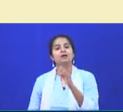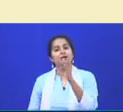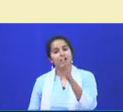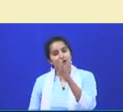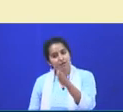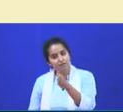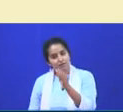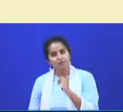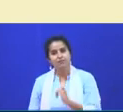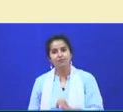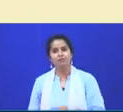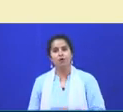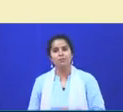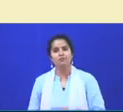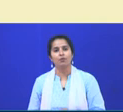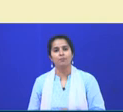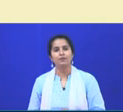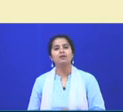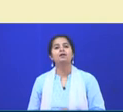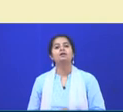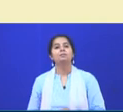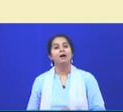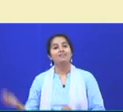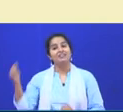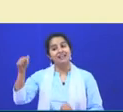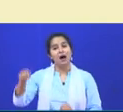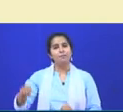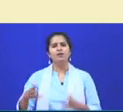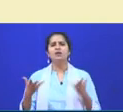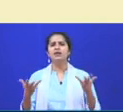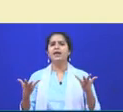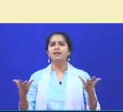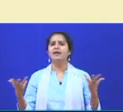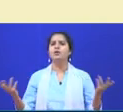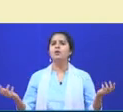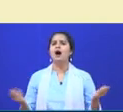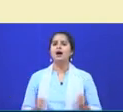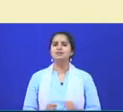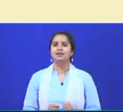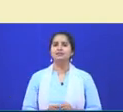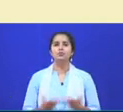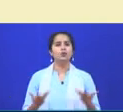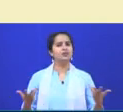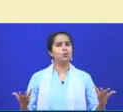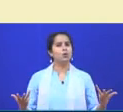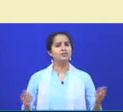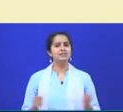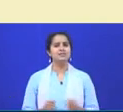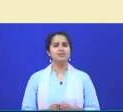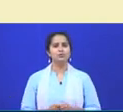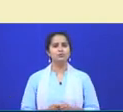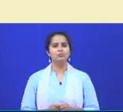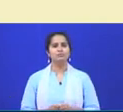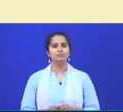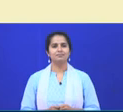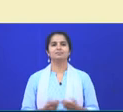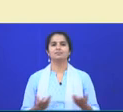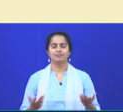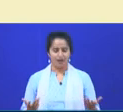feminine, formal form. Bhavatyam ke ke gunaha santi, what are the qualities in